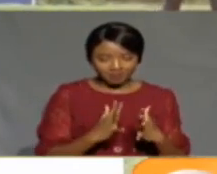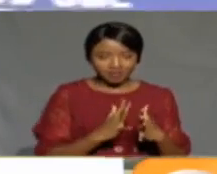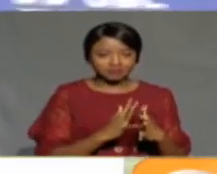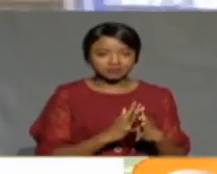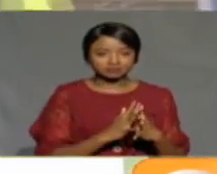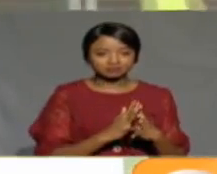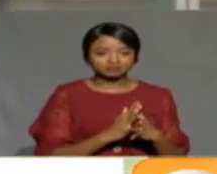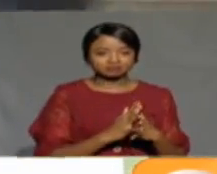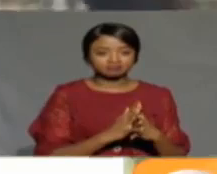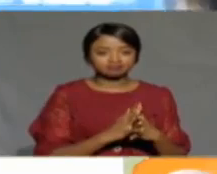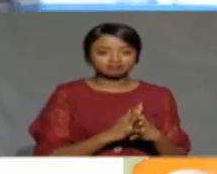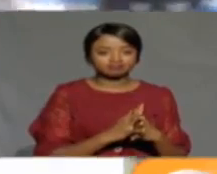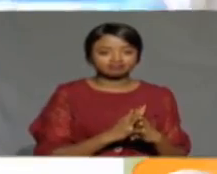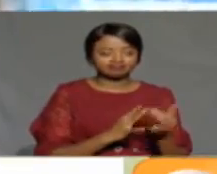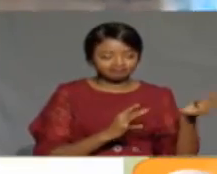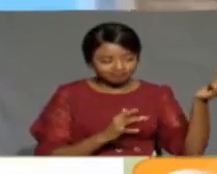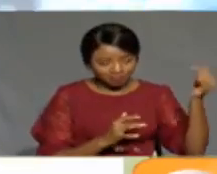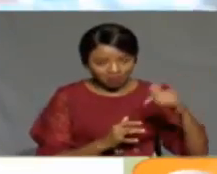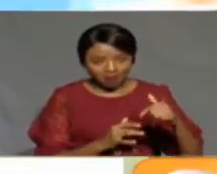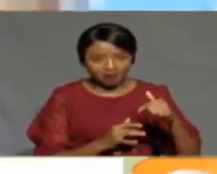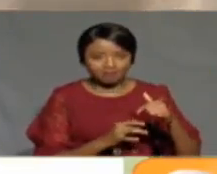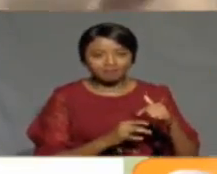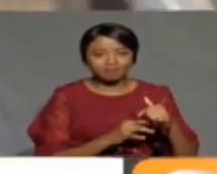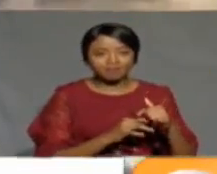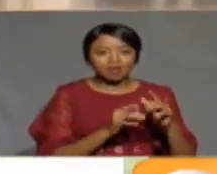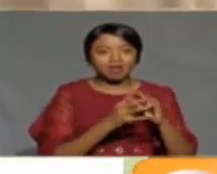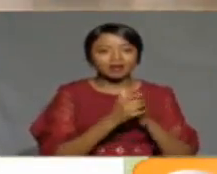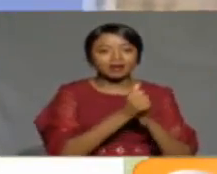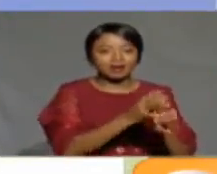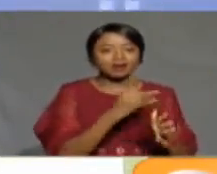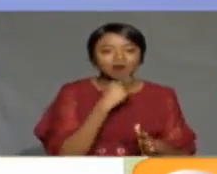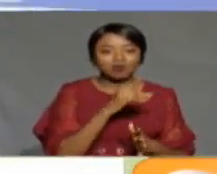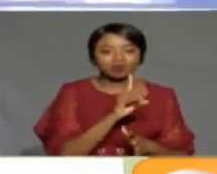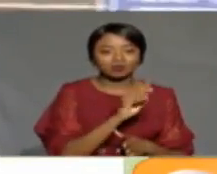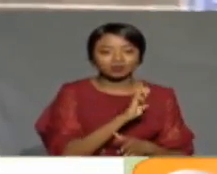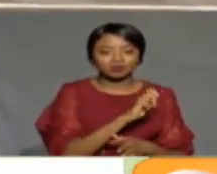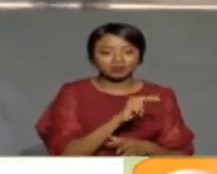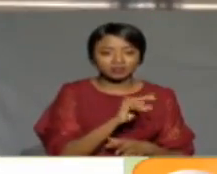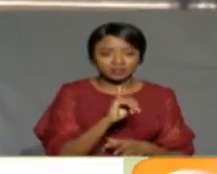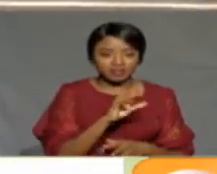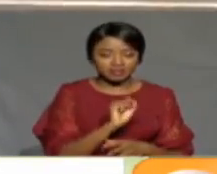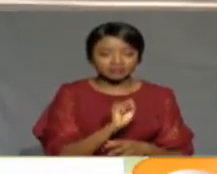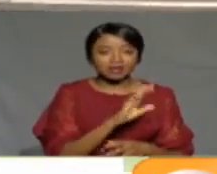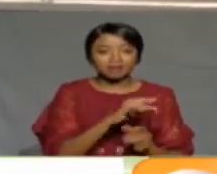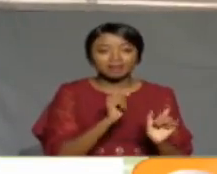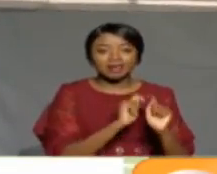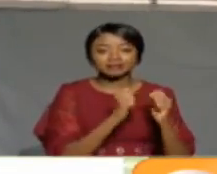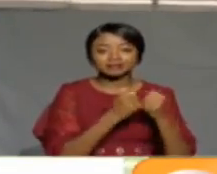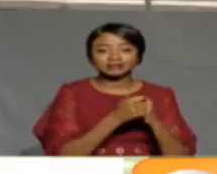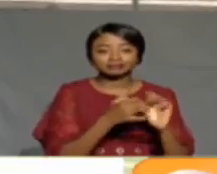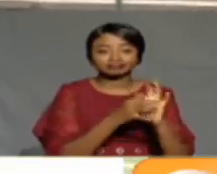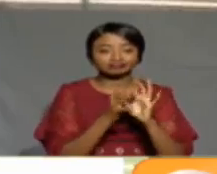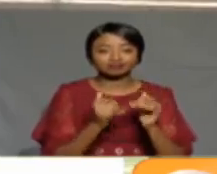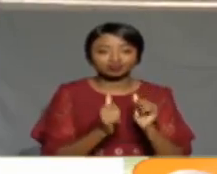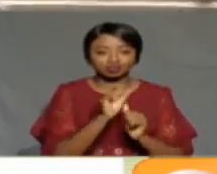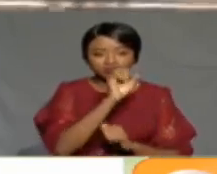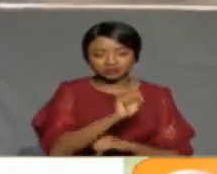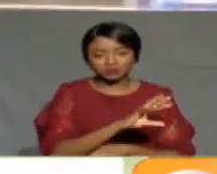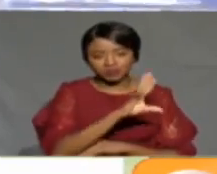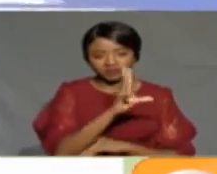abroad, led by experienced goalkeeper Dennis Onyango, who plays in South Africa with Mamelodi